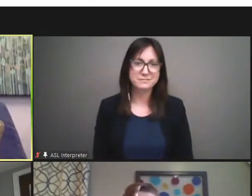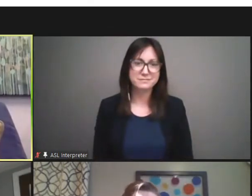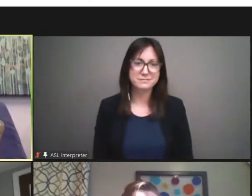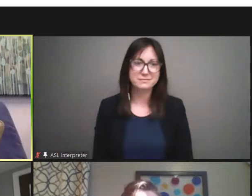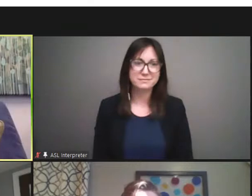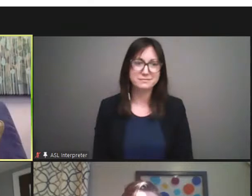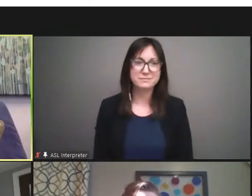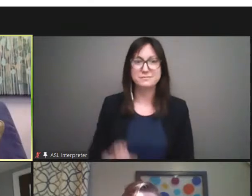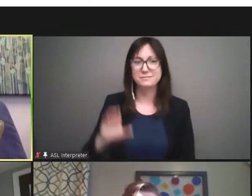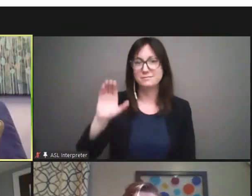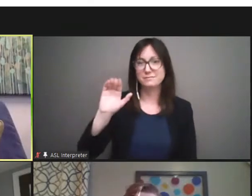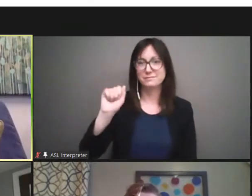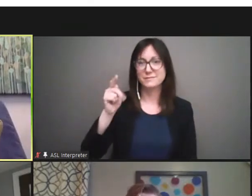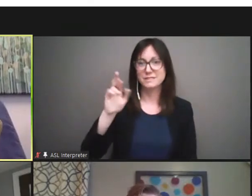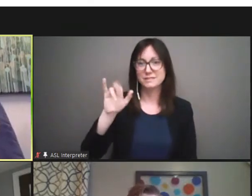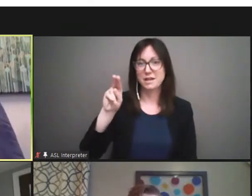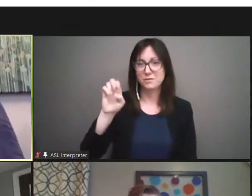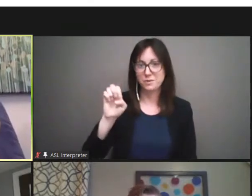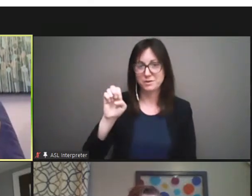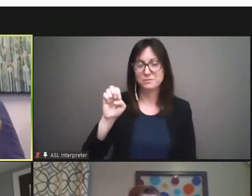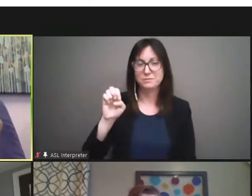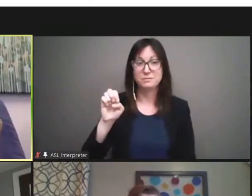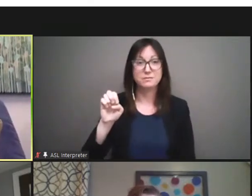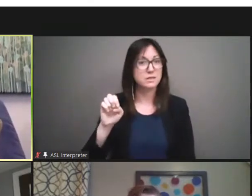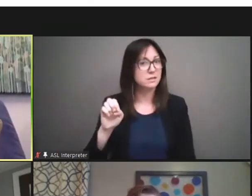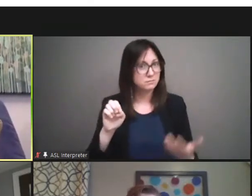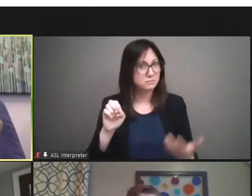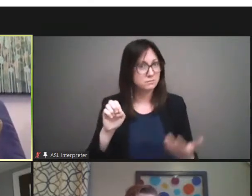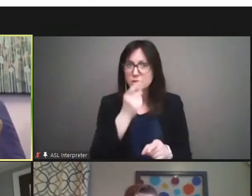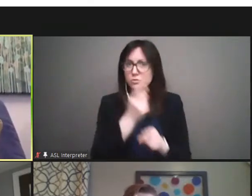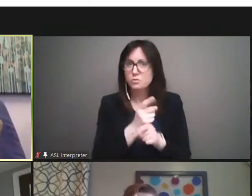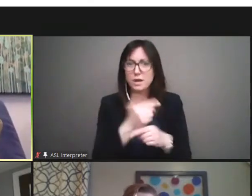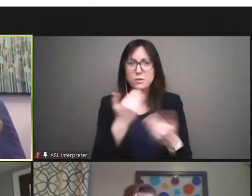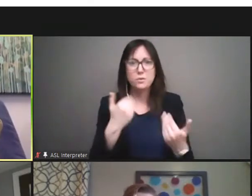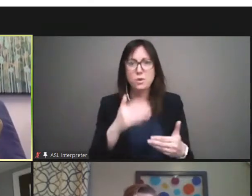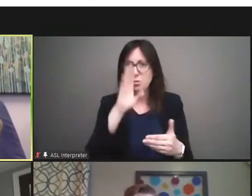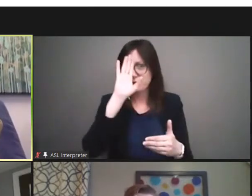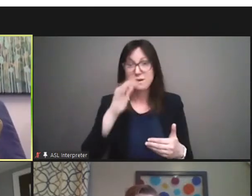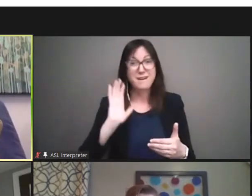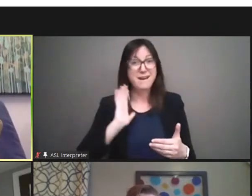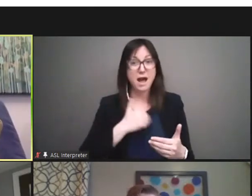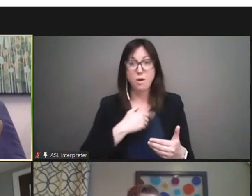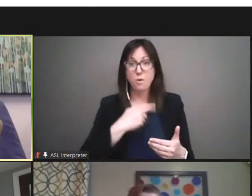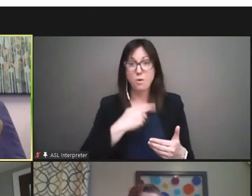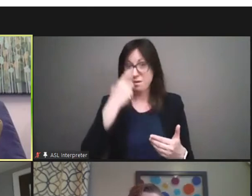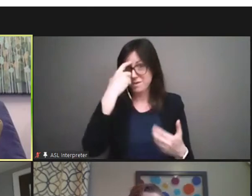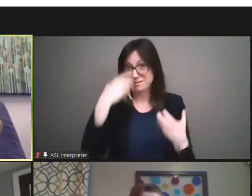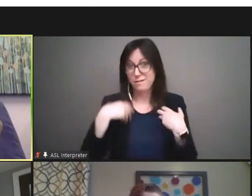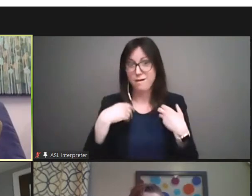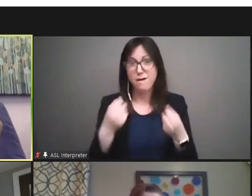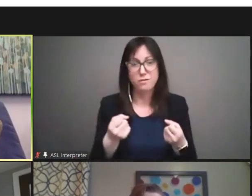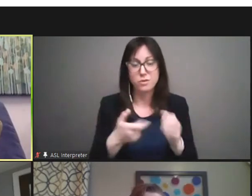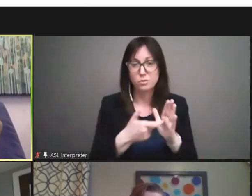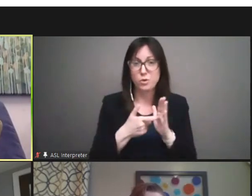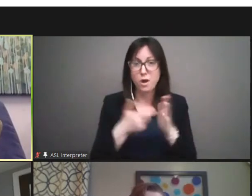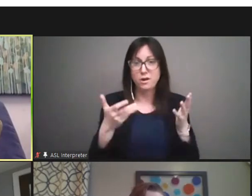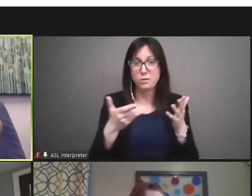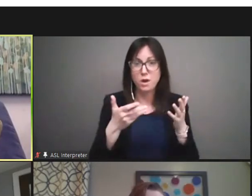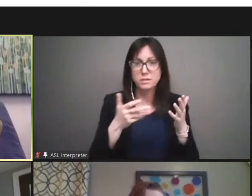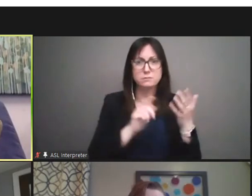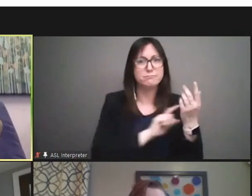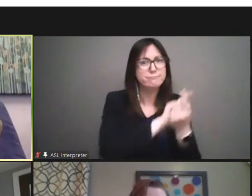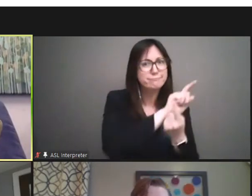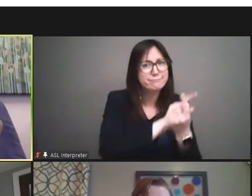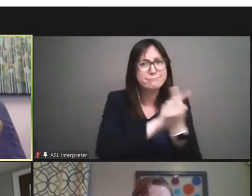And we know how important social connections are for our well-being, and social connections is like one